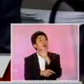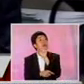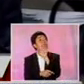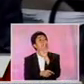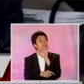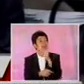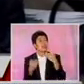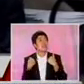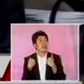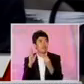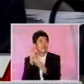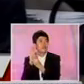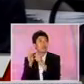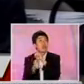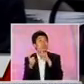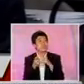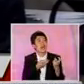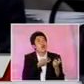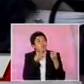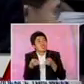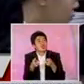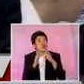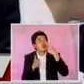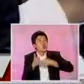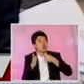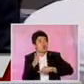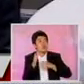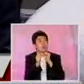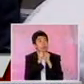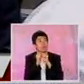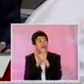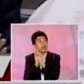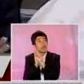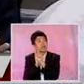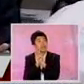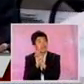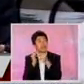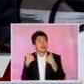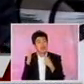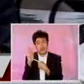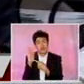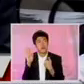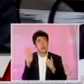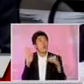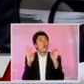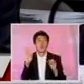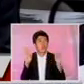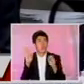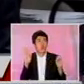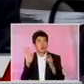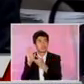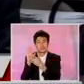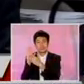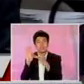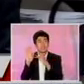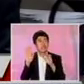merong nakalagay na acquisition cost. At dito po sa SALN, ni Chief Justice Corona, wala pong amount na